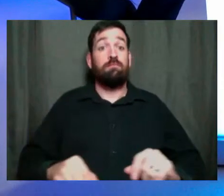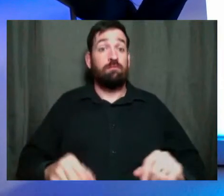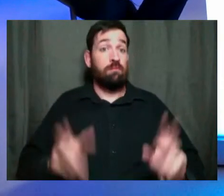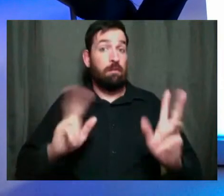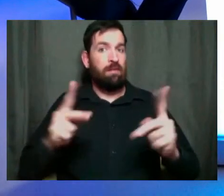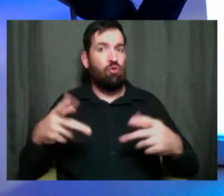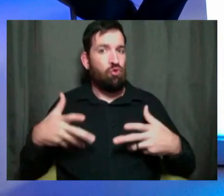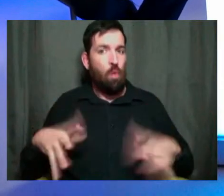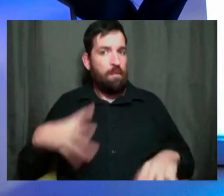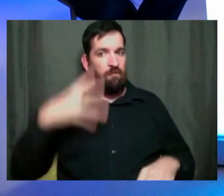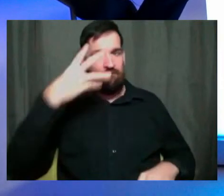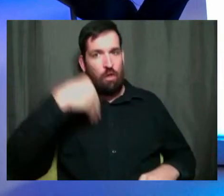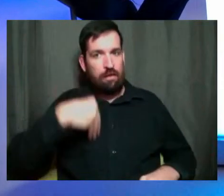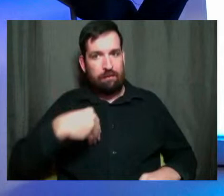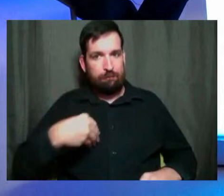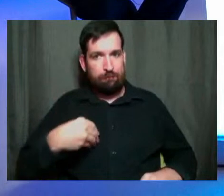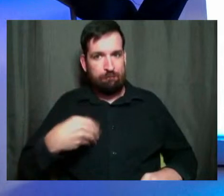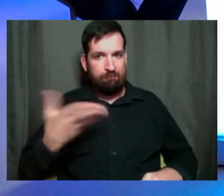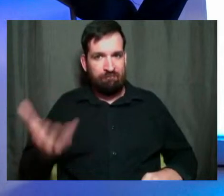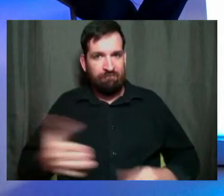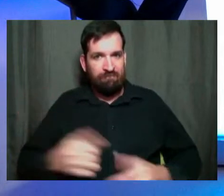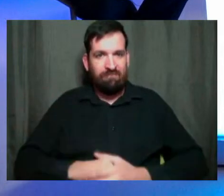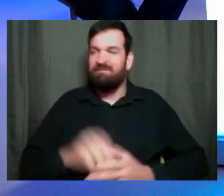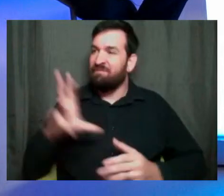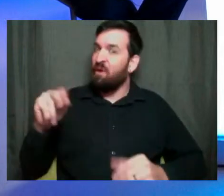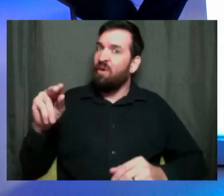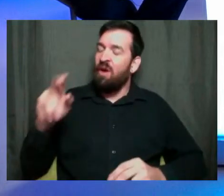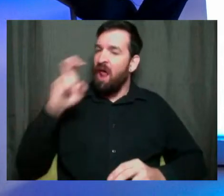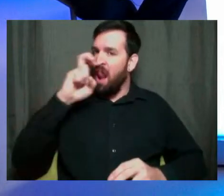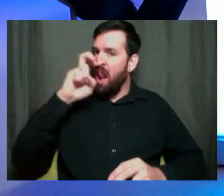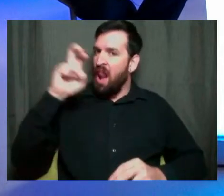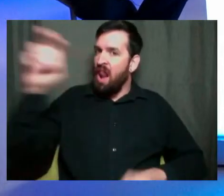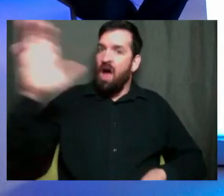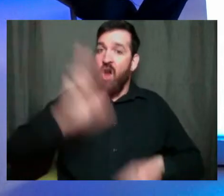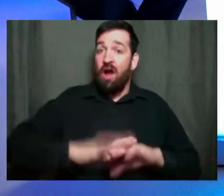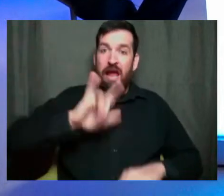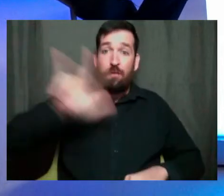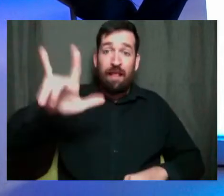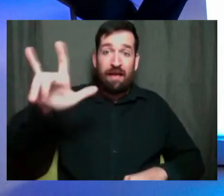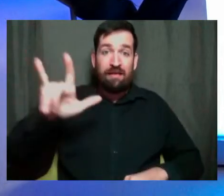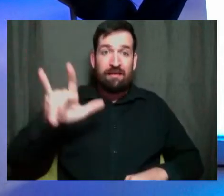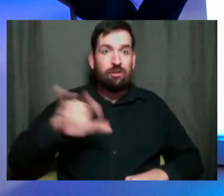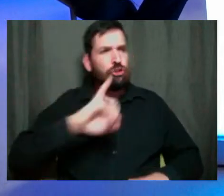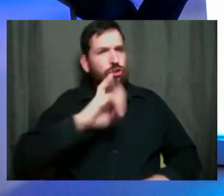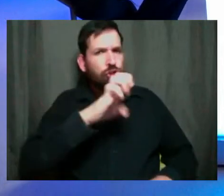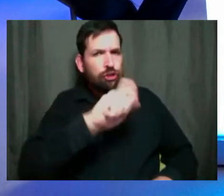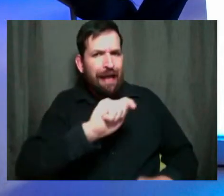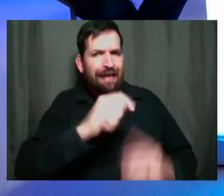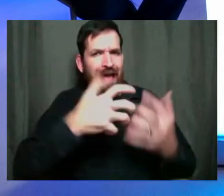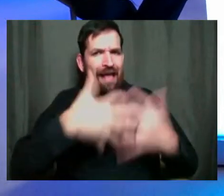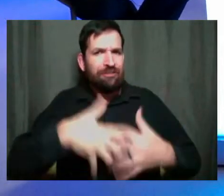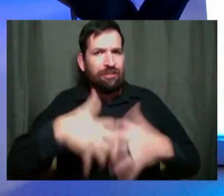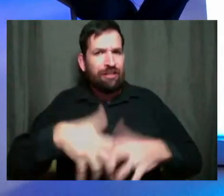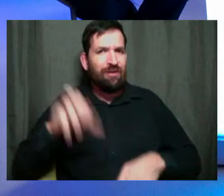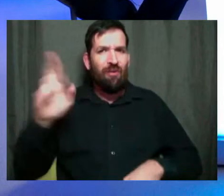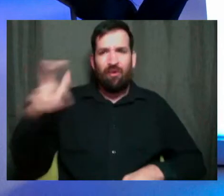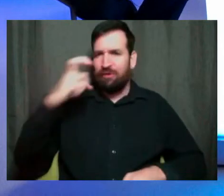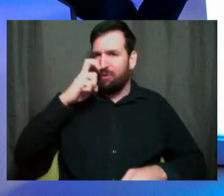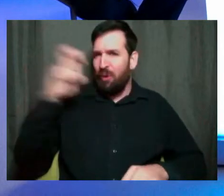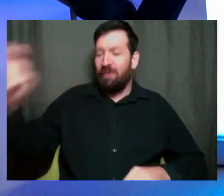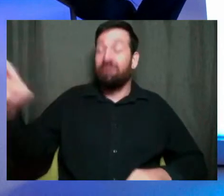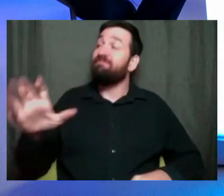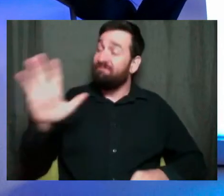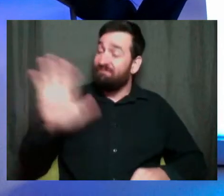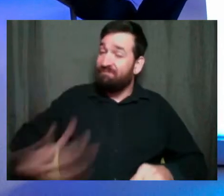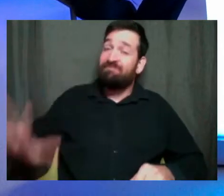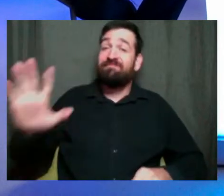on an Yes. airplane. Anytime Oh no, you would yes. do it on an Oh. airplane. Jet engine or you're snoring? Which is Oh, louder? I'm no. not sure. I've had about half a dozen patients